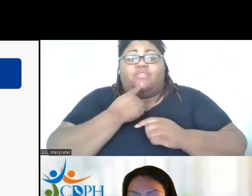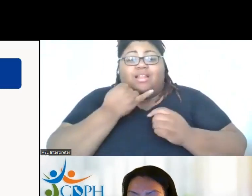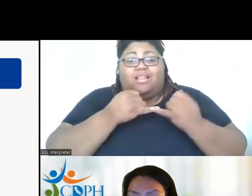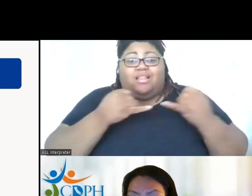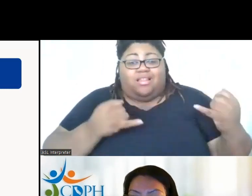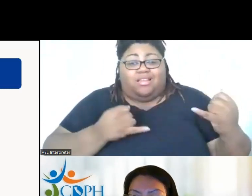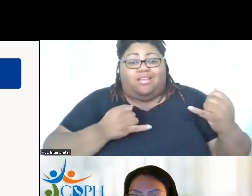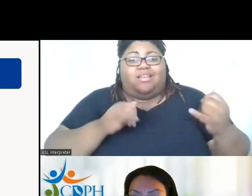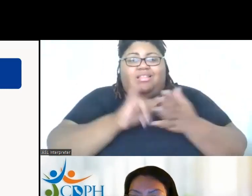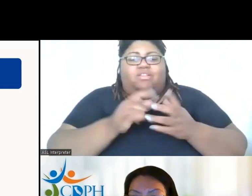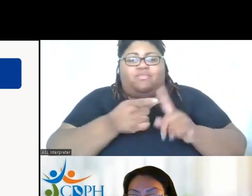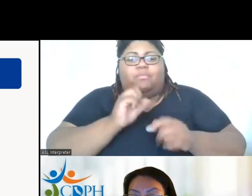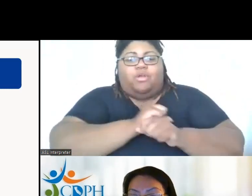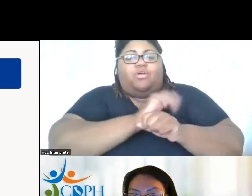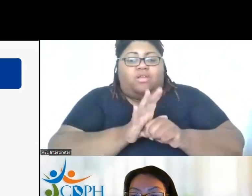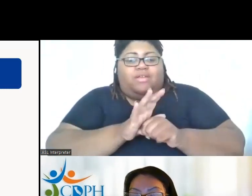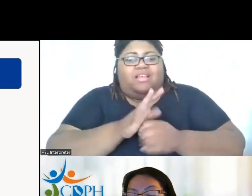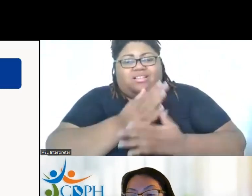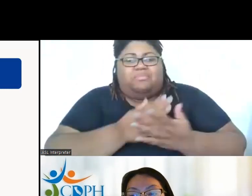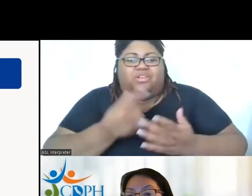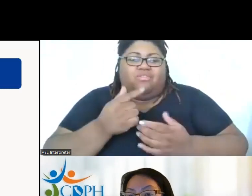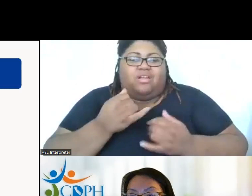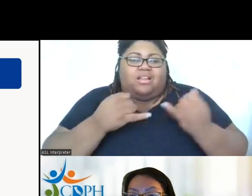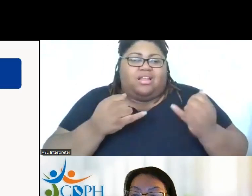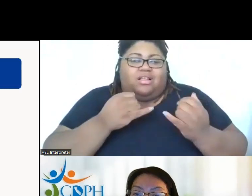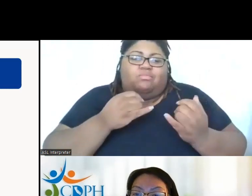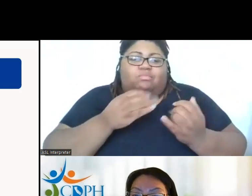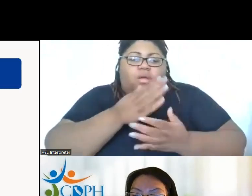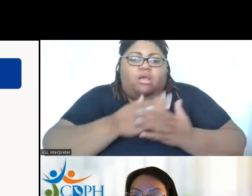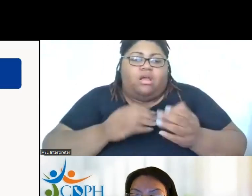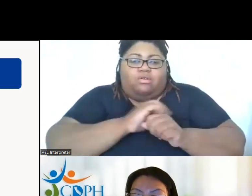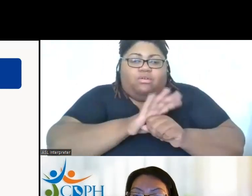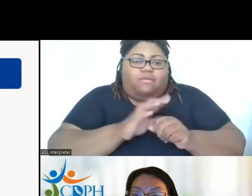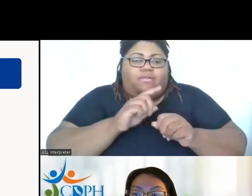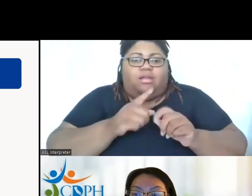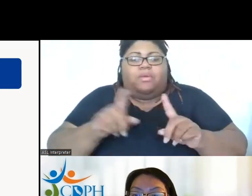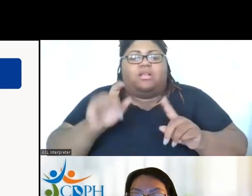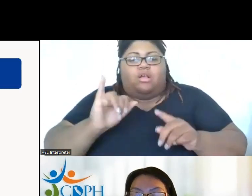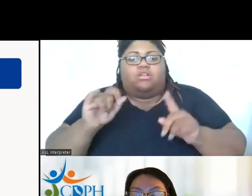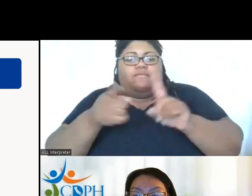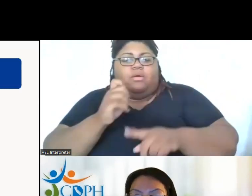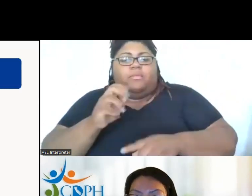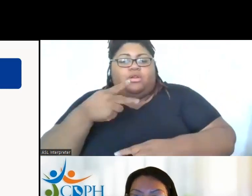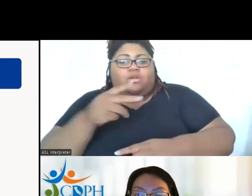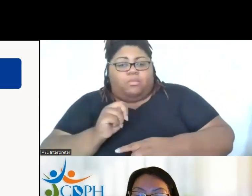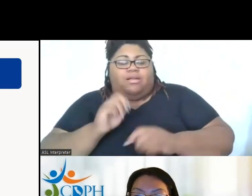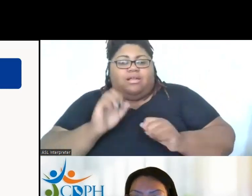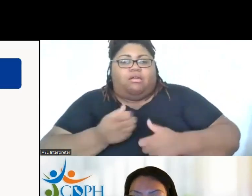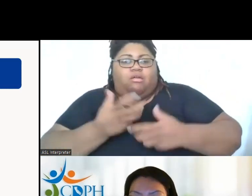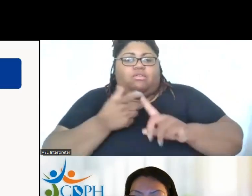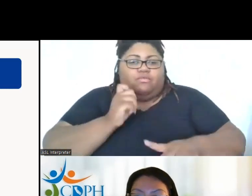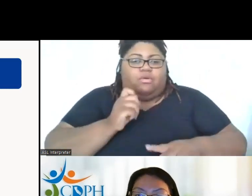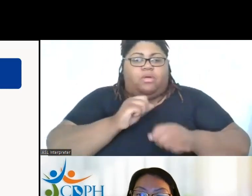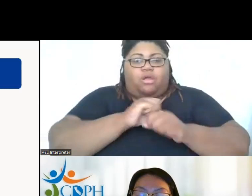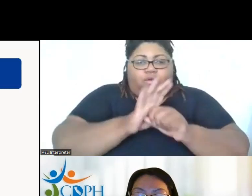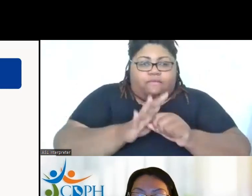green line is also COVID, that's pneumonias, and pneumonias can be caused by COVID or flu and otherwise. But what we're seeing is the combination of all